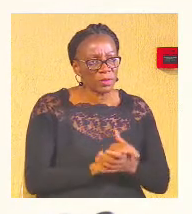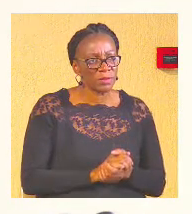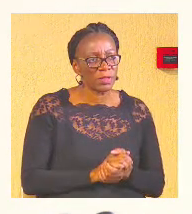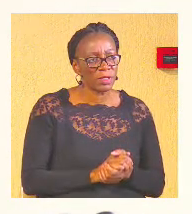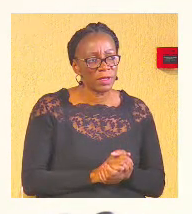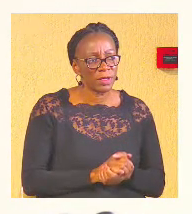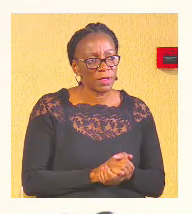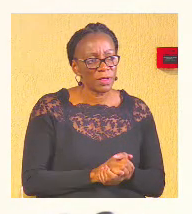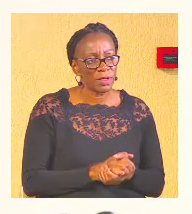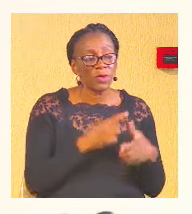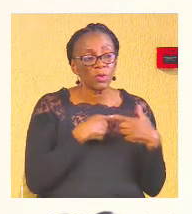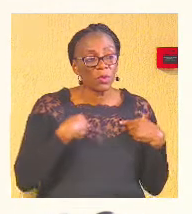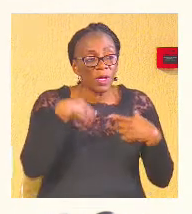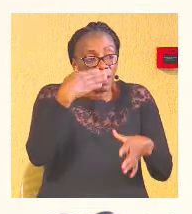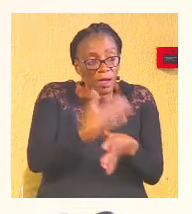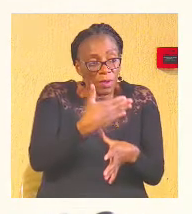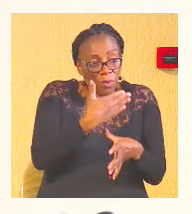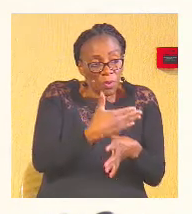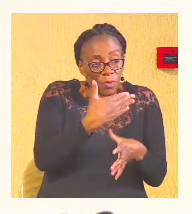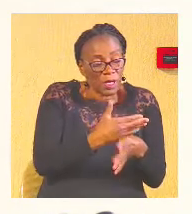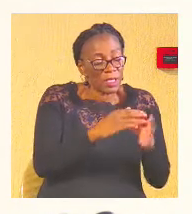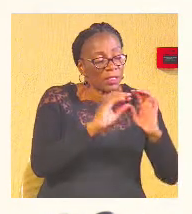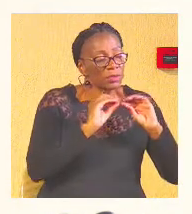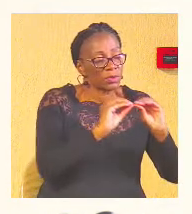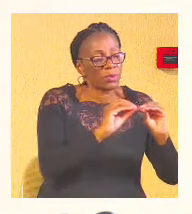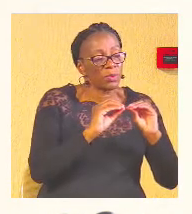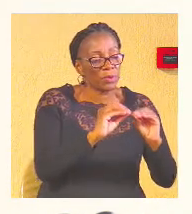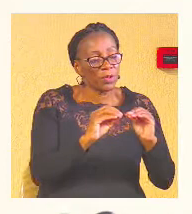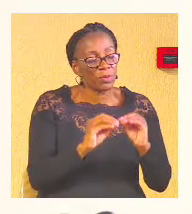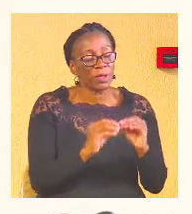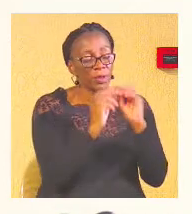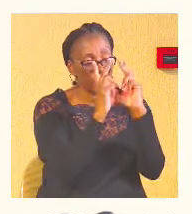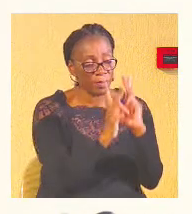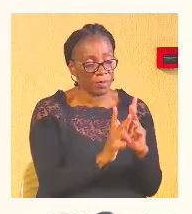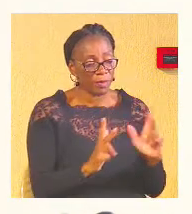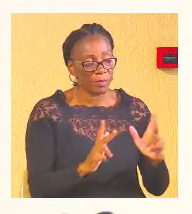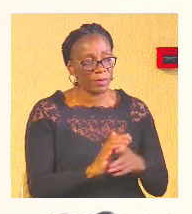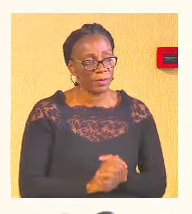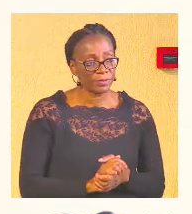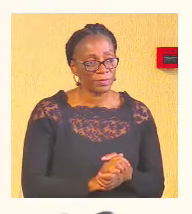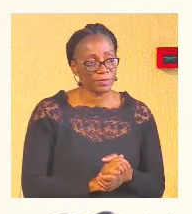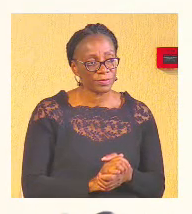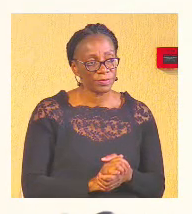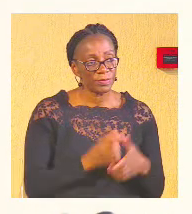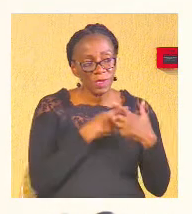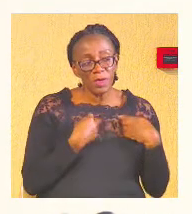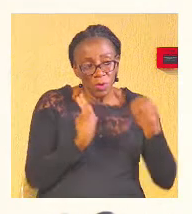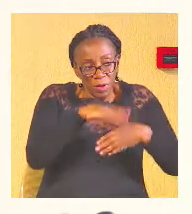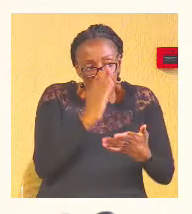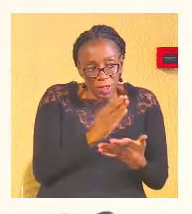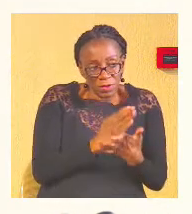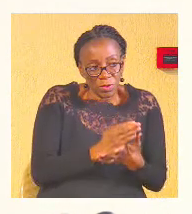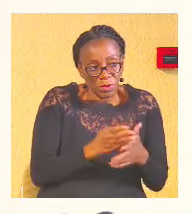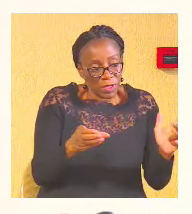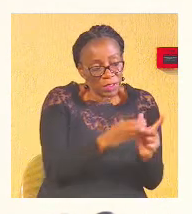context that we are working to educate the public. We also want to make sure that community leaders, traditional leaders